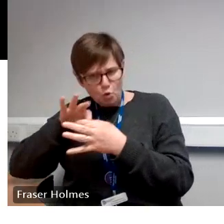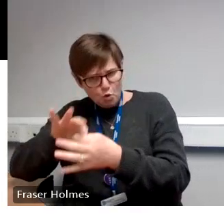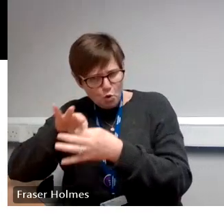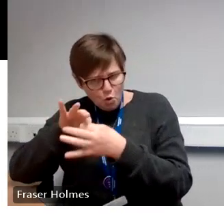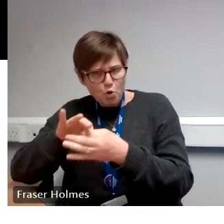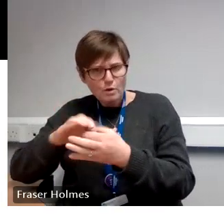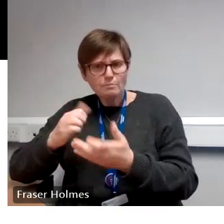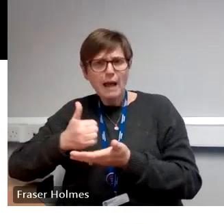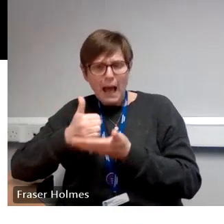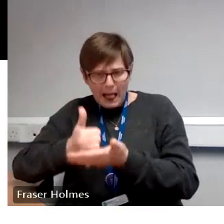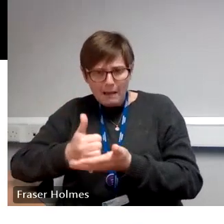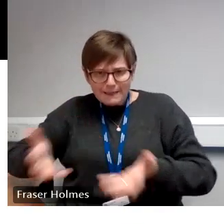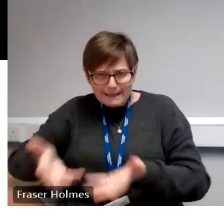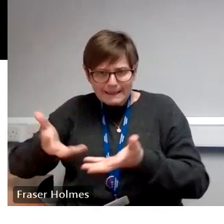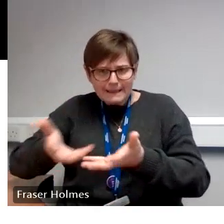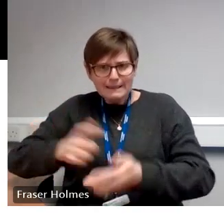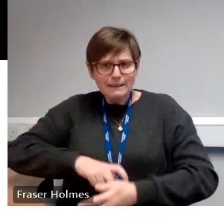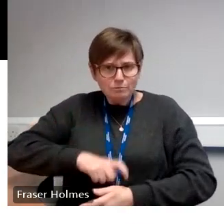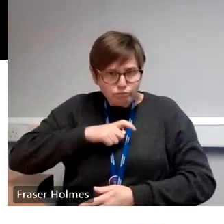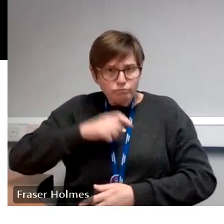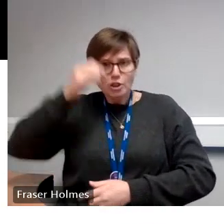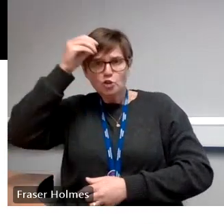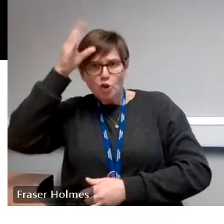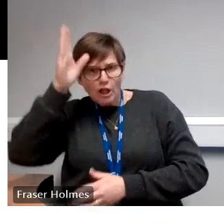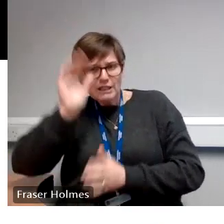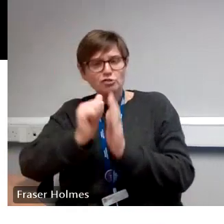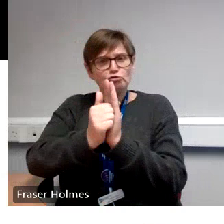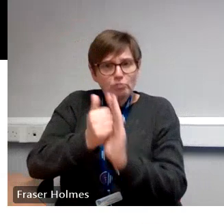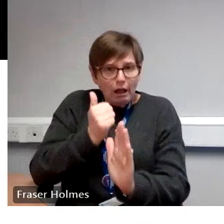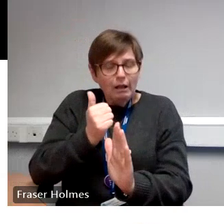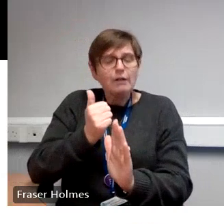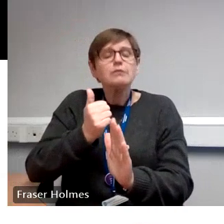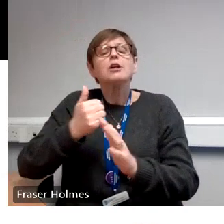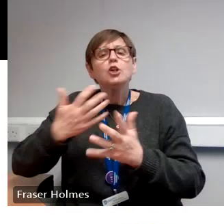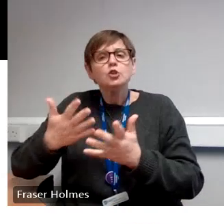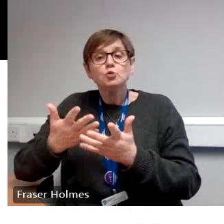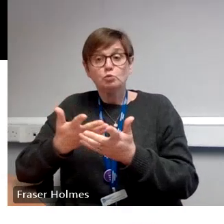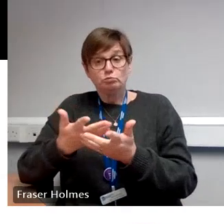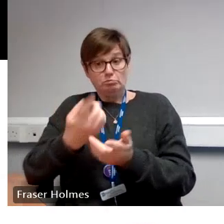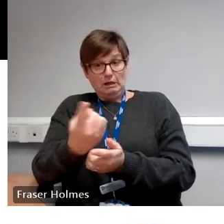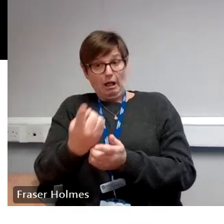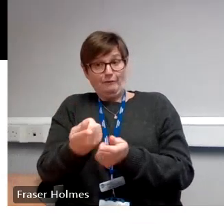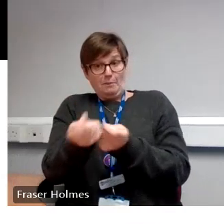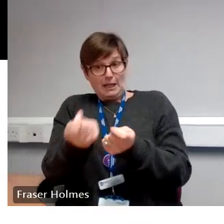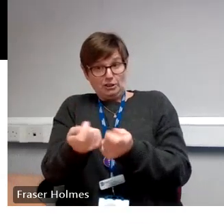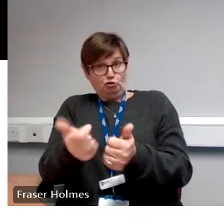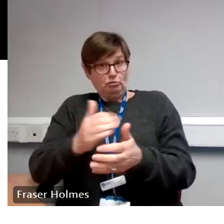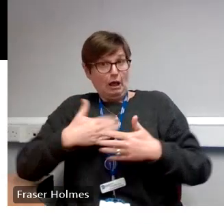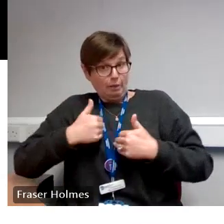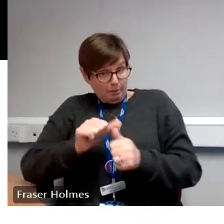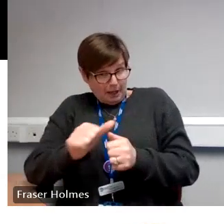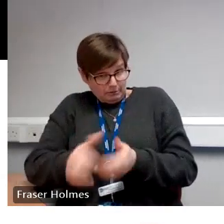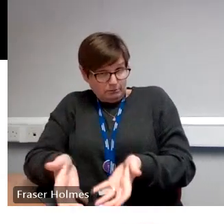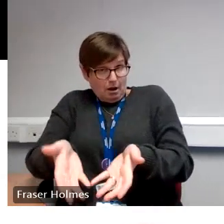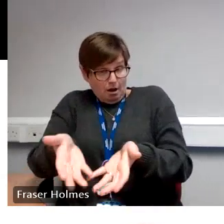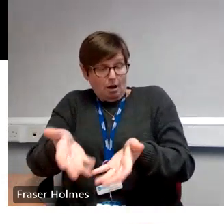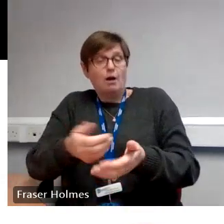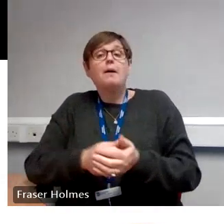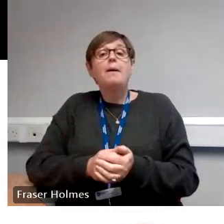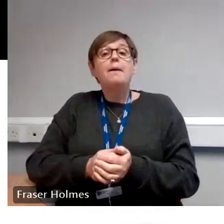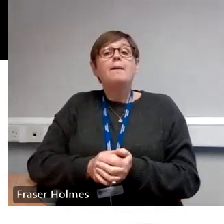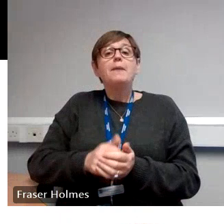build their confidence, their knowledge and their skills to then be able to manage their health better. And then they might